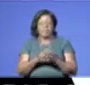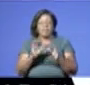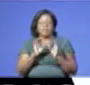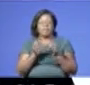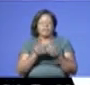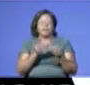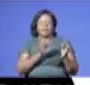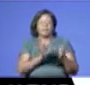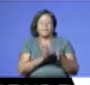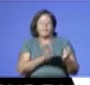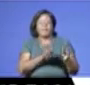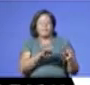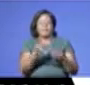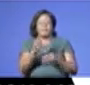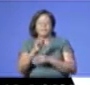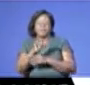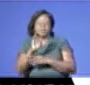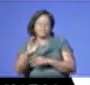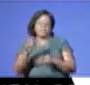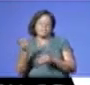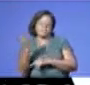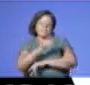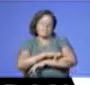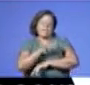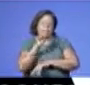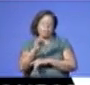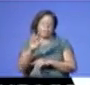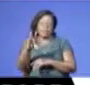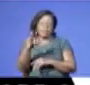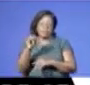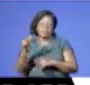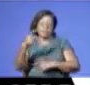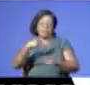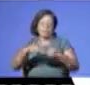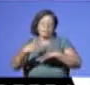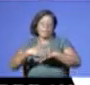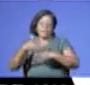Caicos Islands today at 1:30 p.m. to arrive back